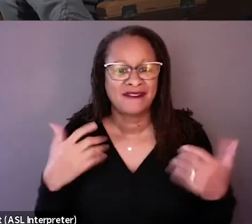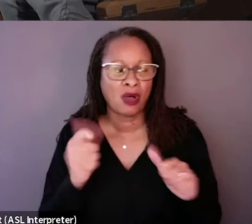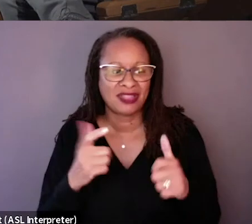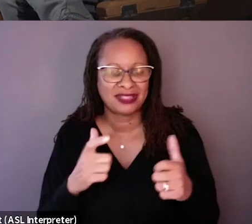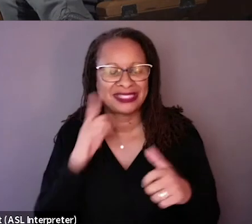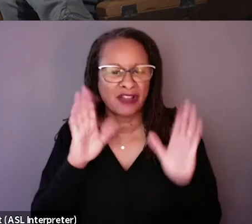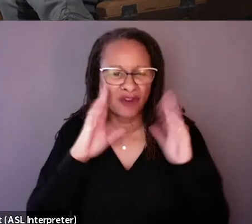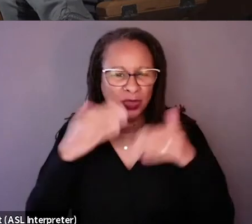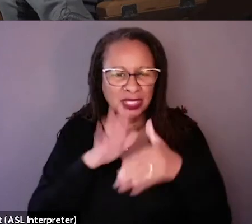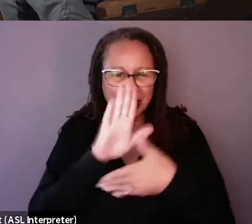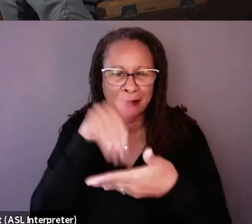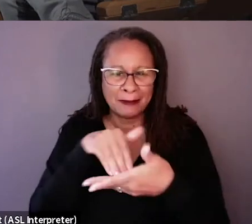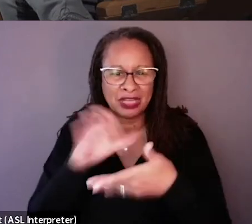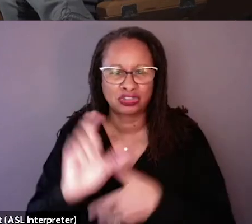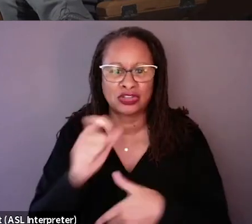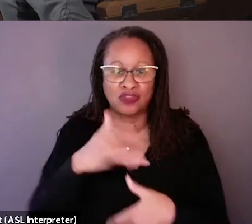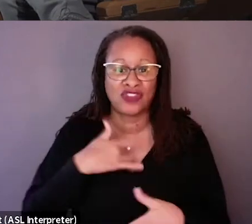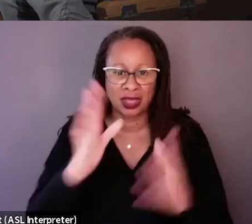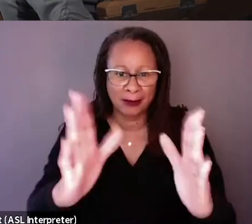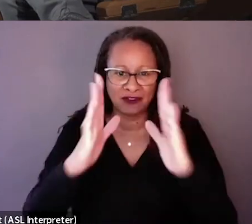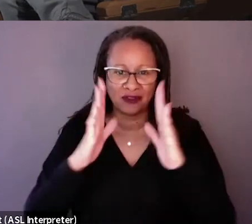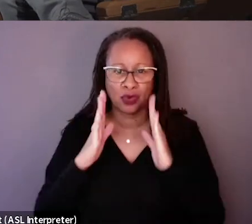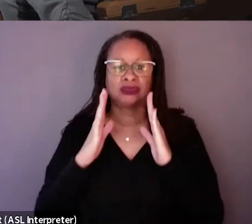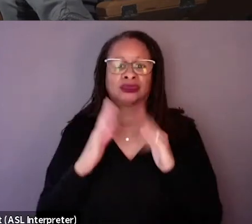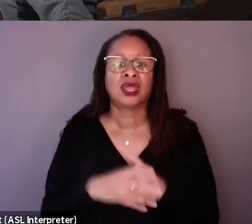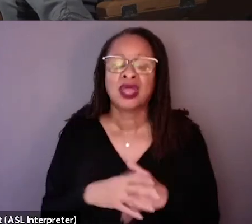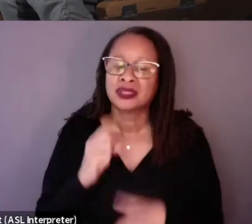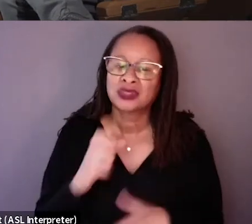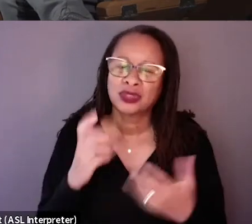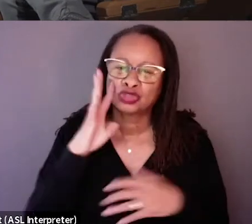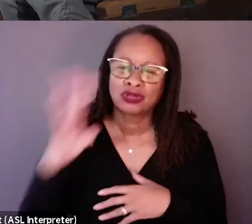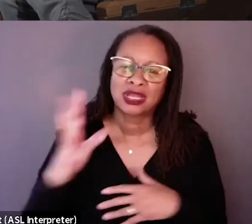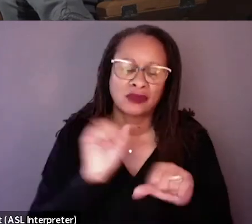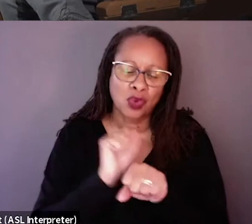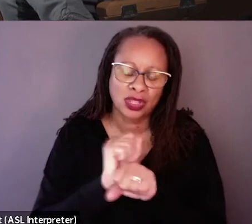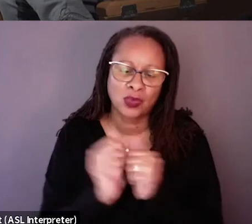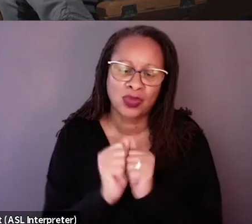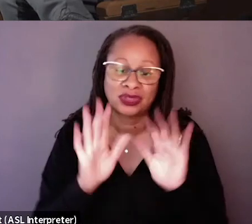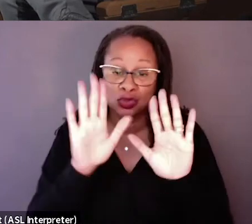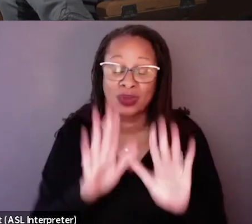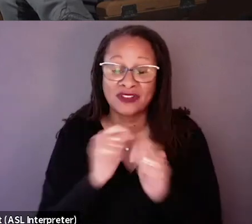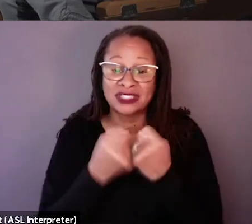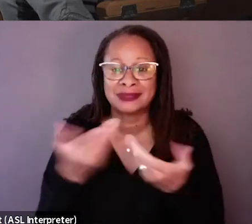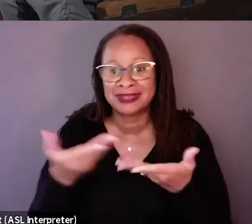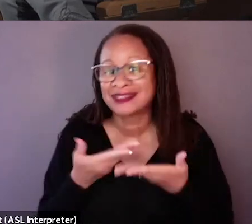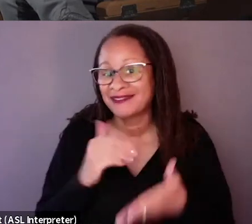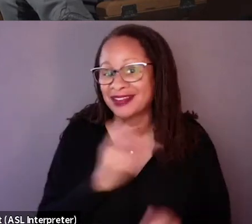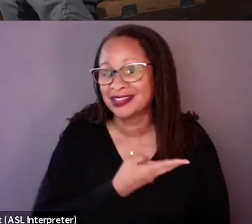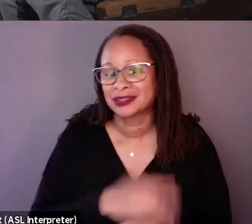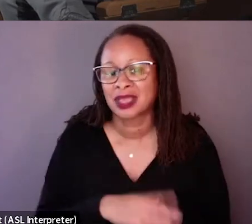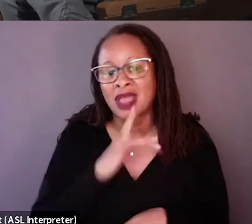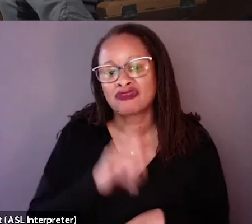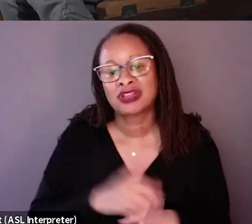you really kind of feel it coming towards you. So there's such creativity that working with this wonderful team afforded us. So yeah, it was really